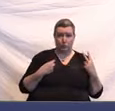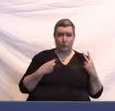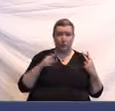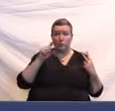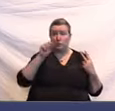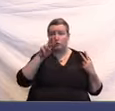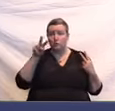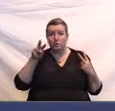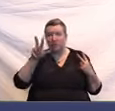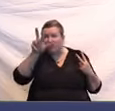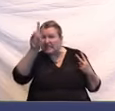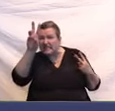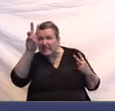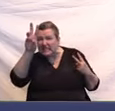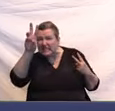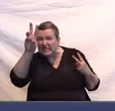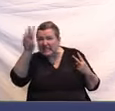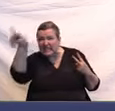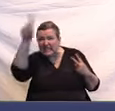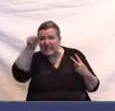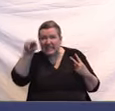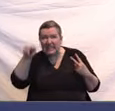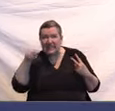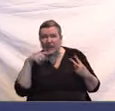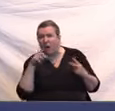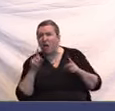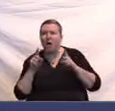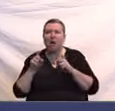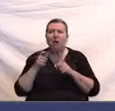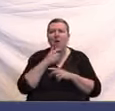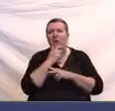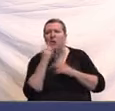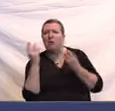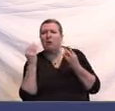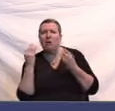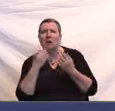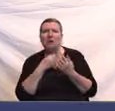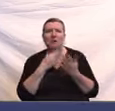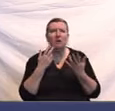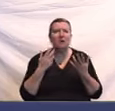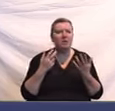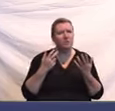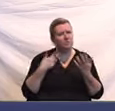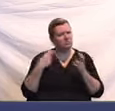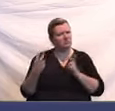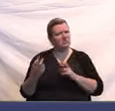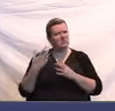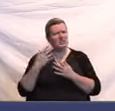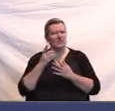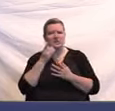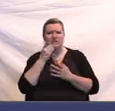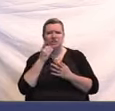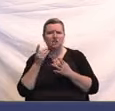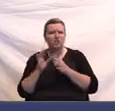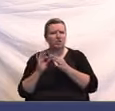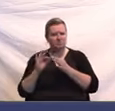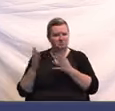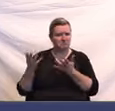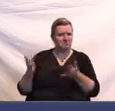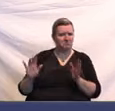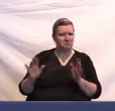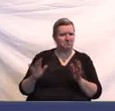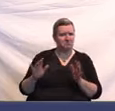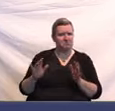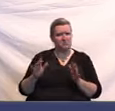picking his brain was the overwhelming reason to see him. Always worth the price of admission. One of the smartest, and I might